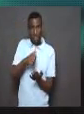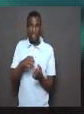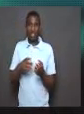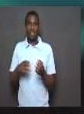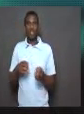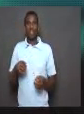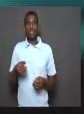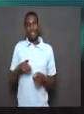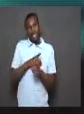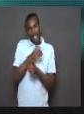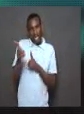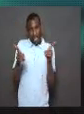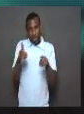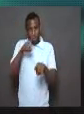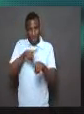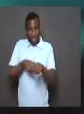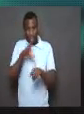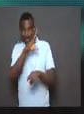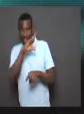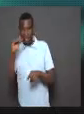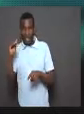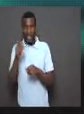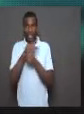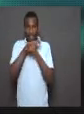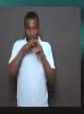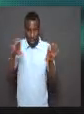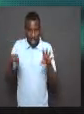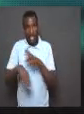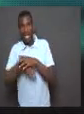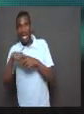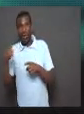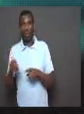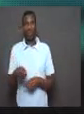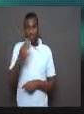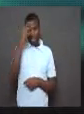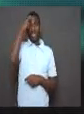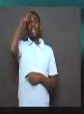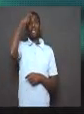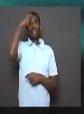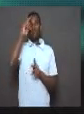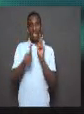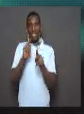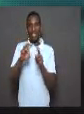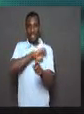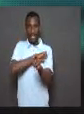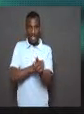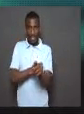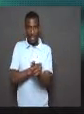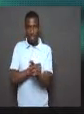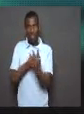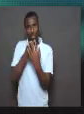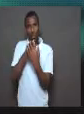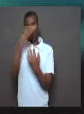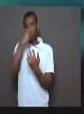Entropy helps to explain the direction of time and the spreading out of random